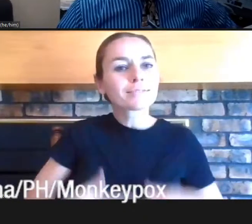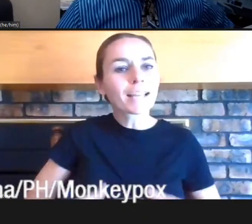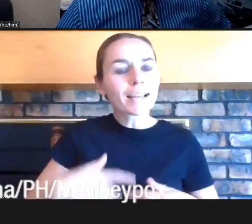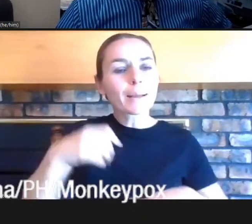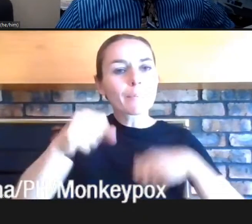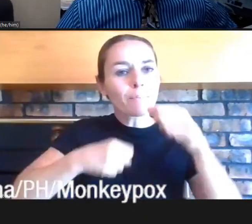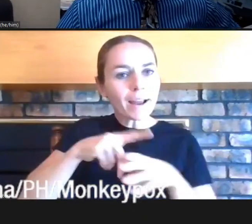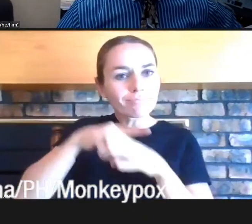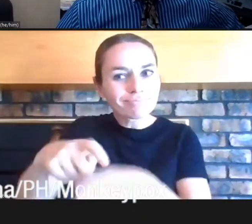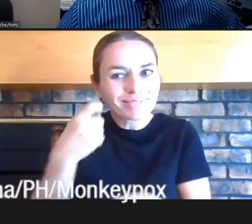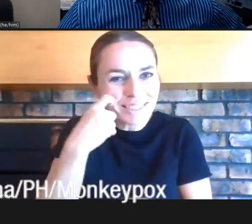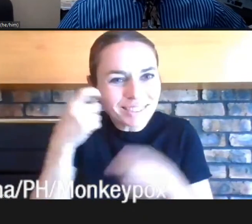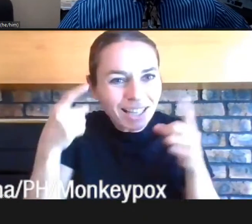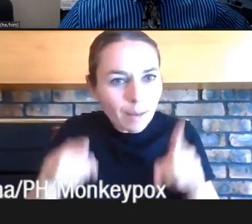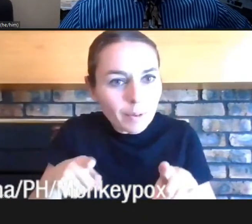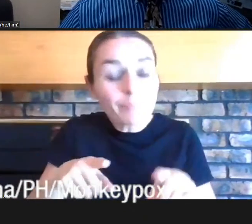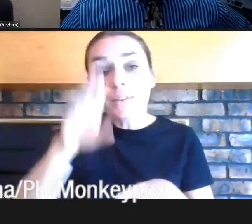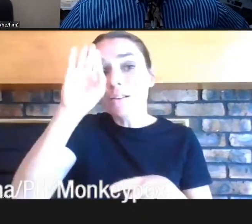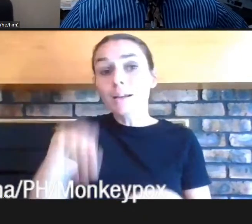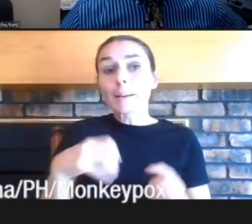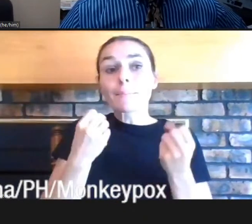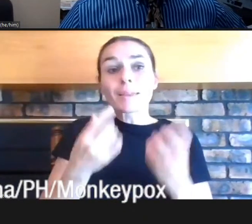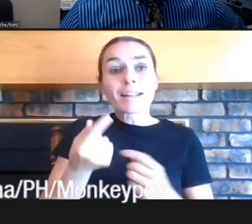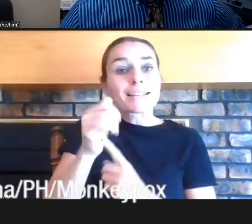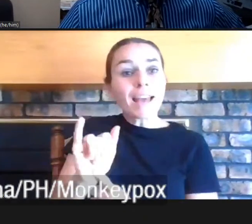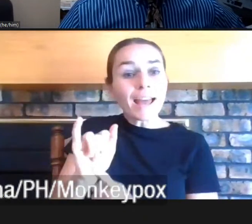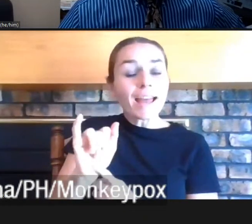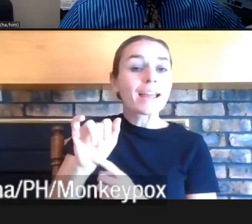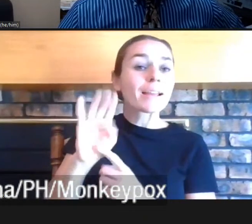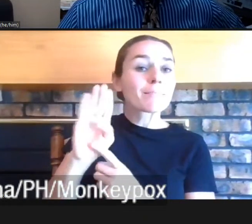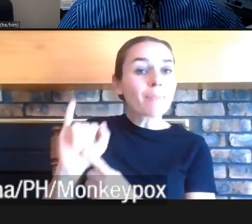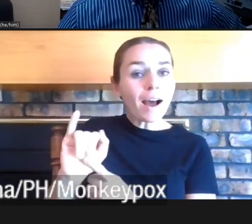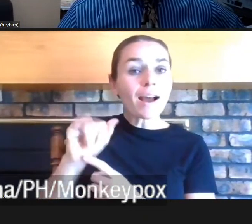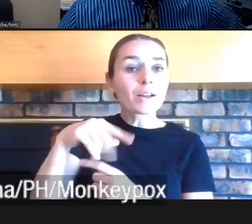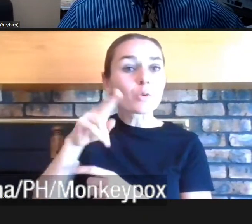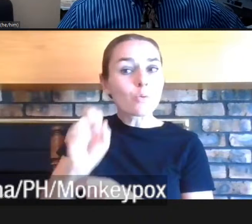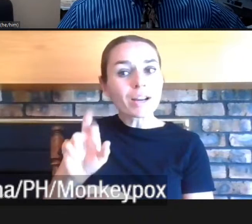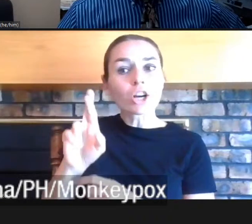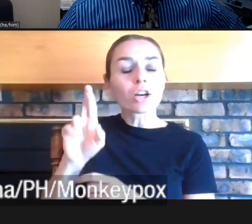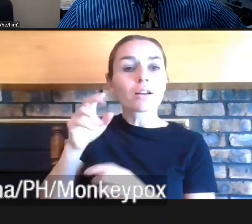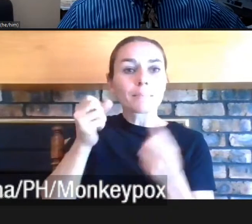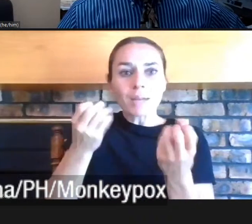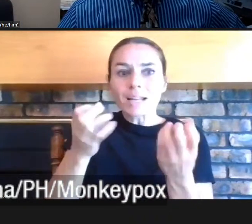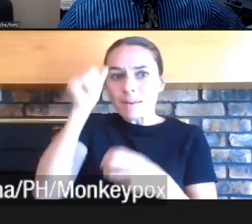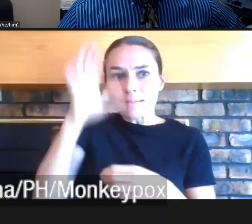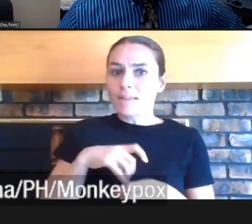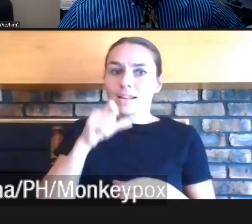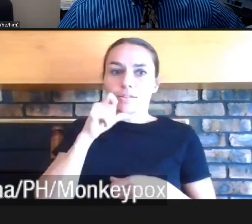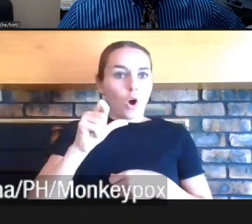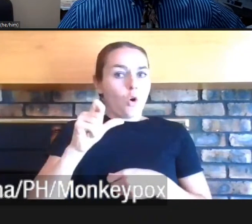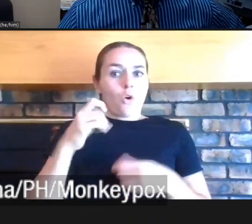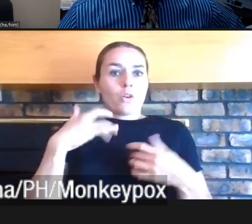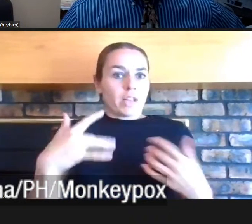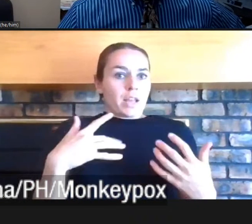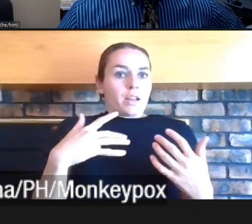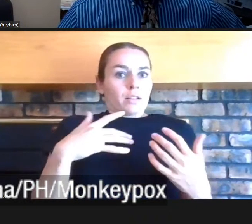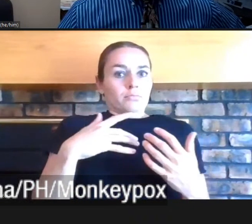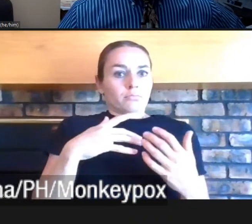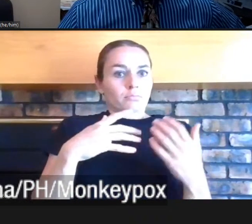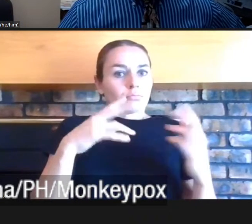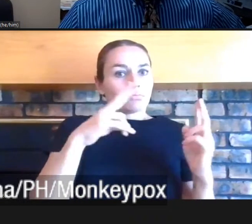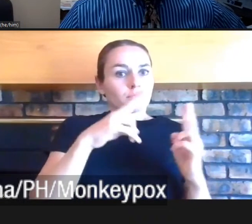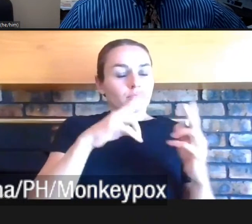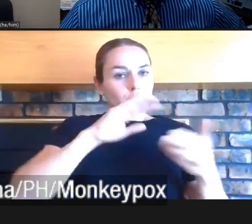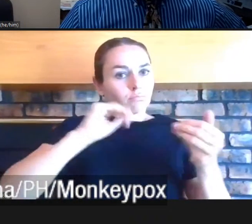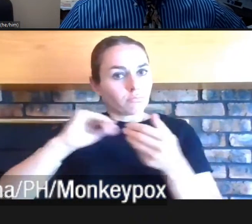bisexual, queer men and trans people who don't engage in this type of sex at all. This type of blanket messaging is